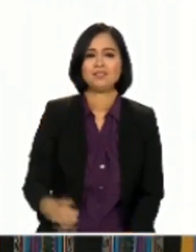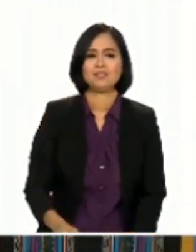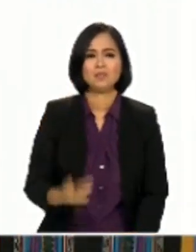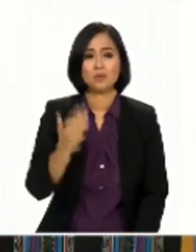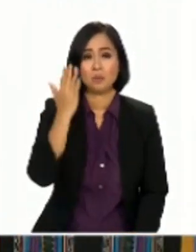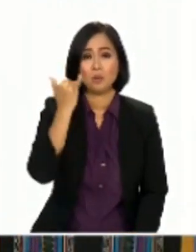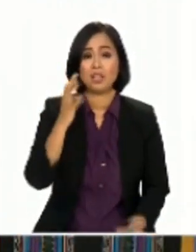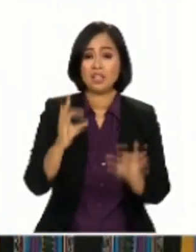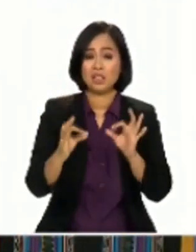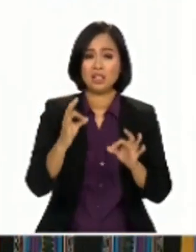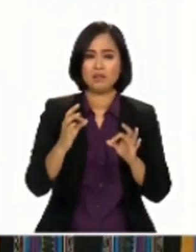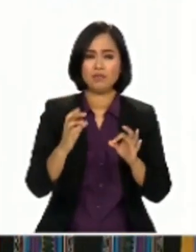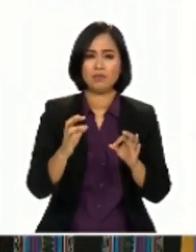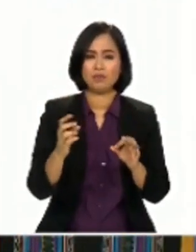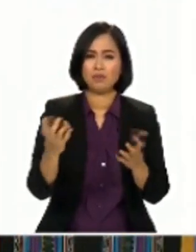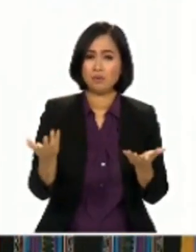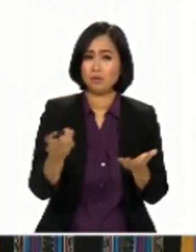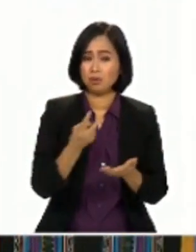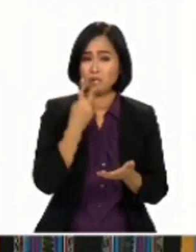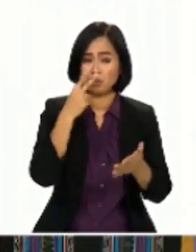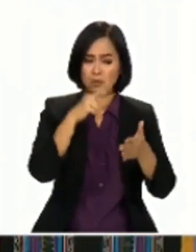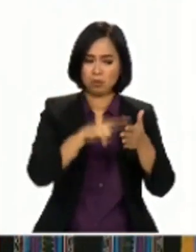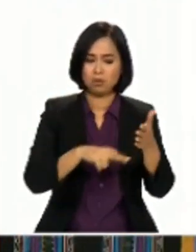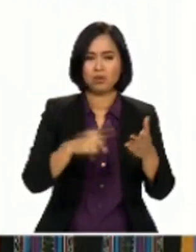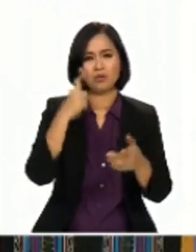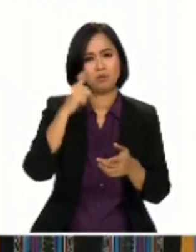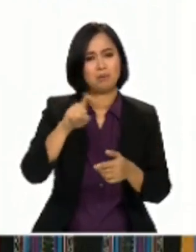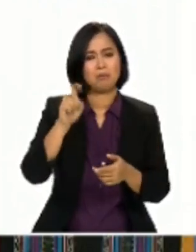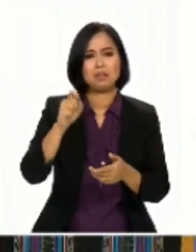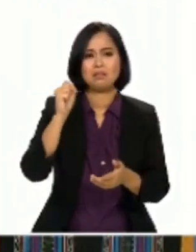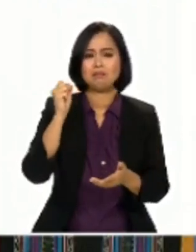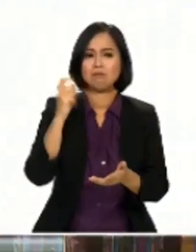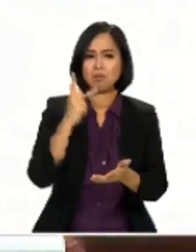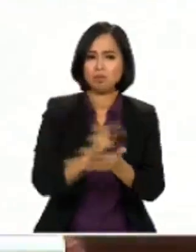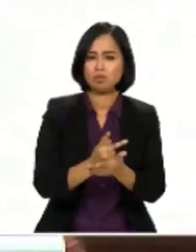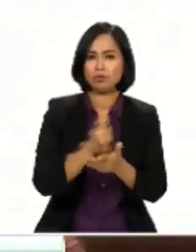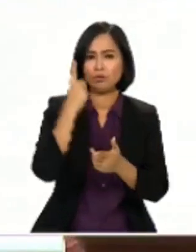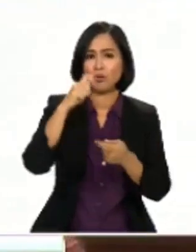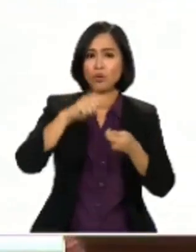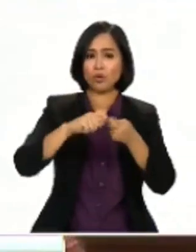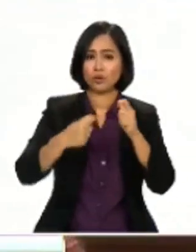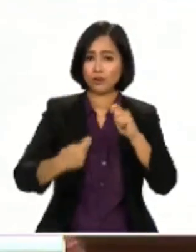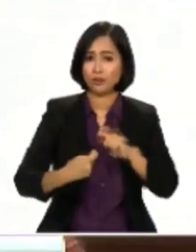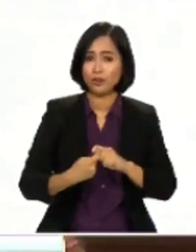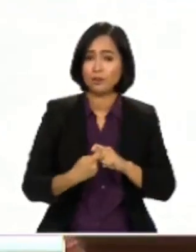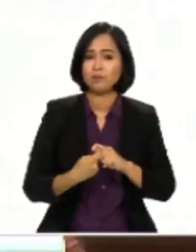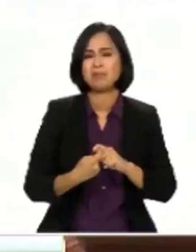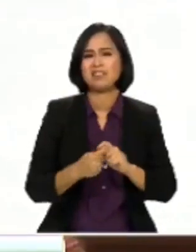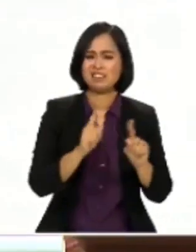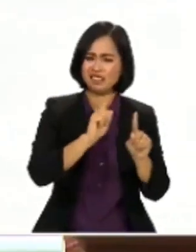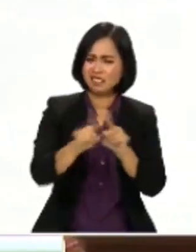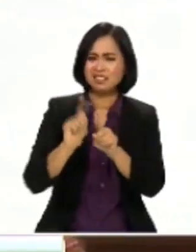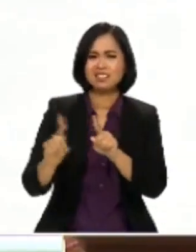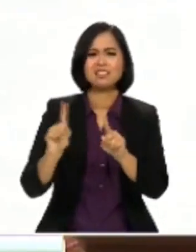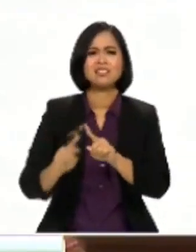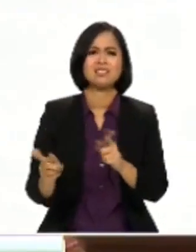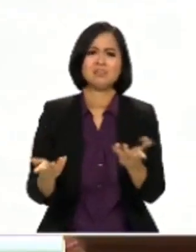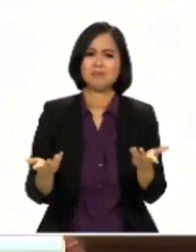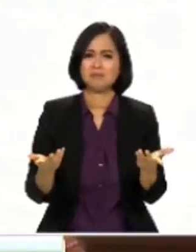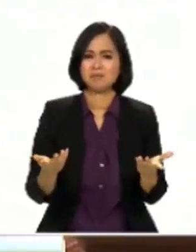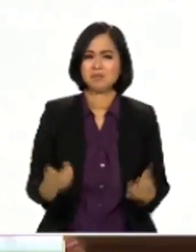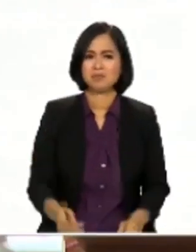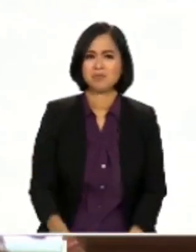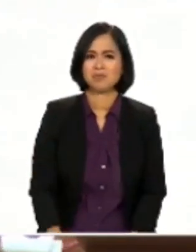you read it, this to rectify the truncated terms, paiba-iba na eh.